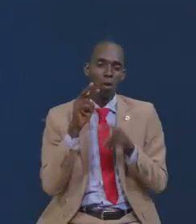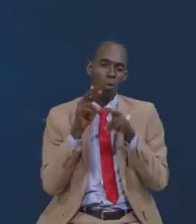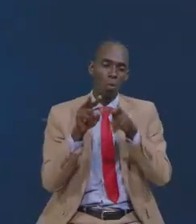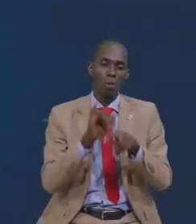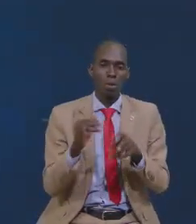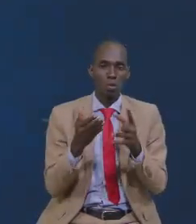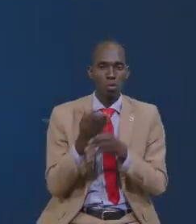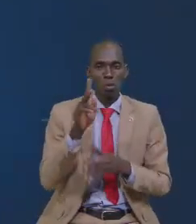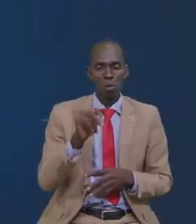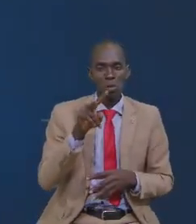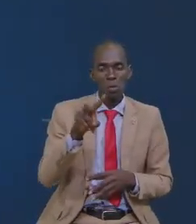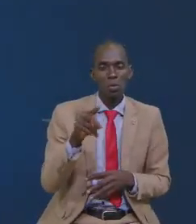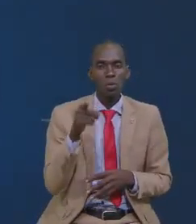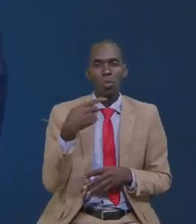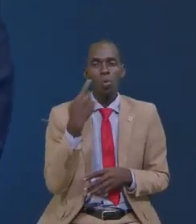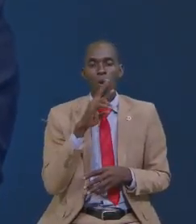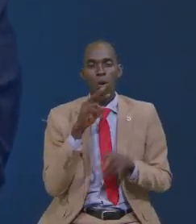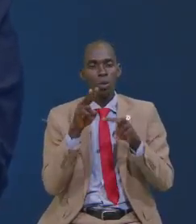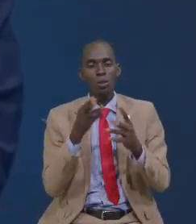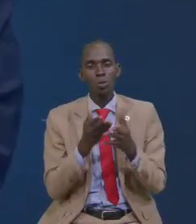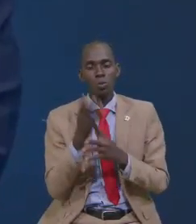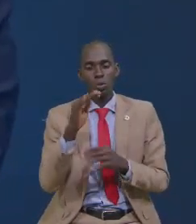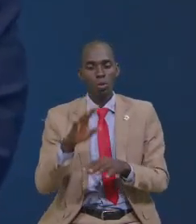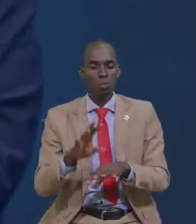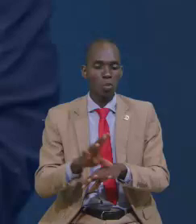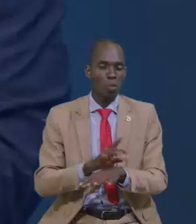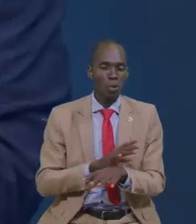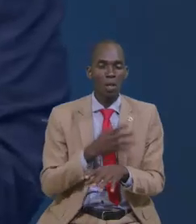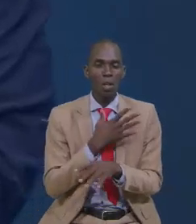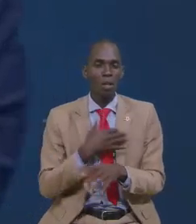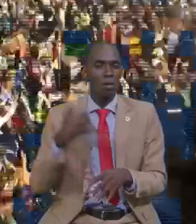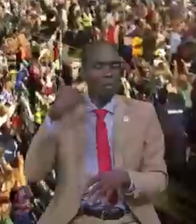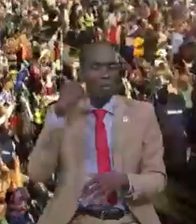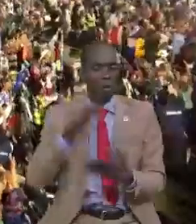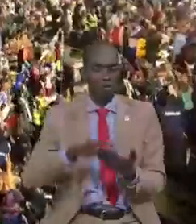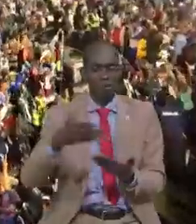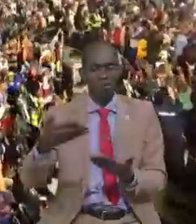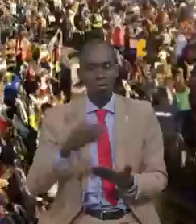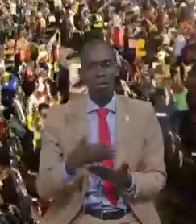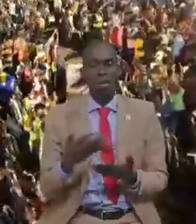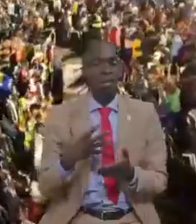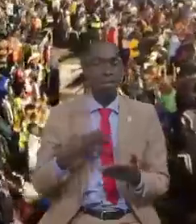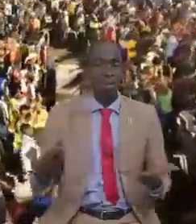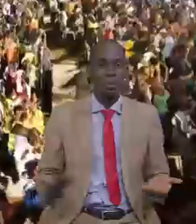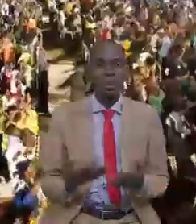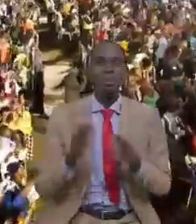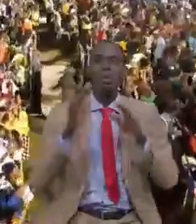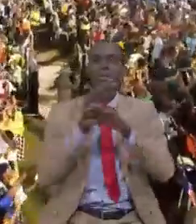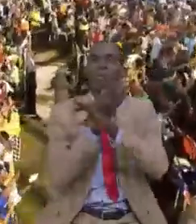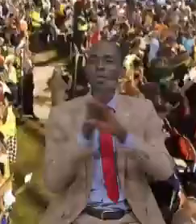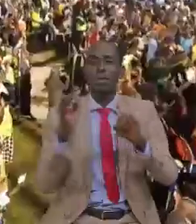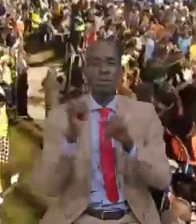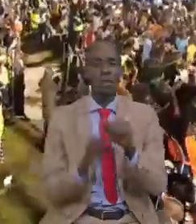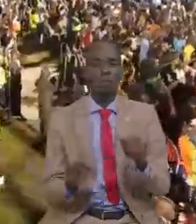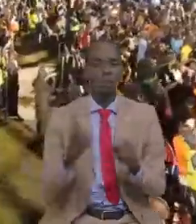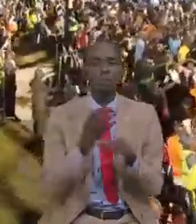over the television, and then on your side, freedom everywhere. Freedom in every